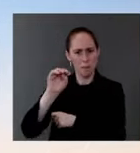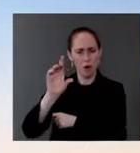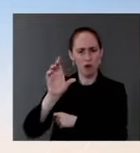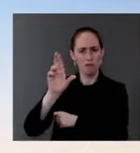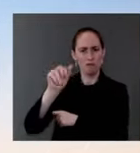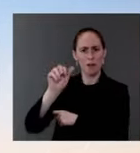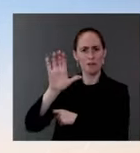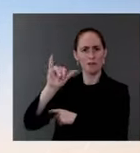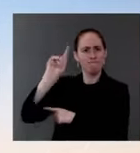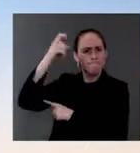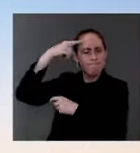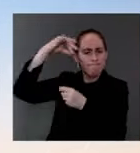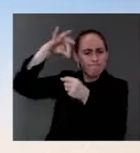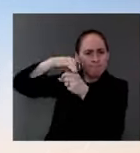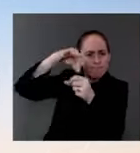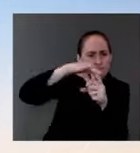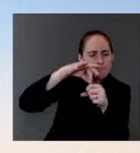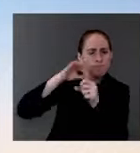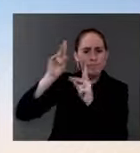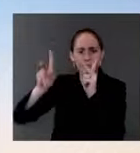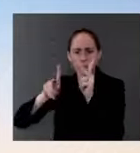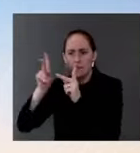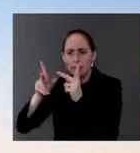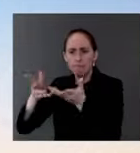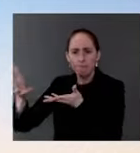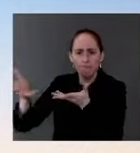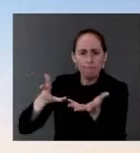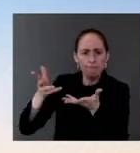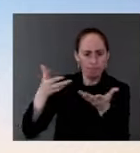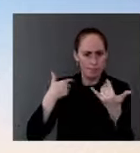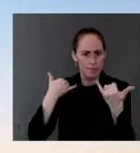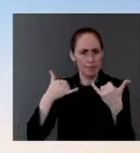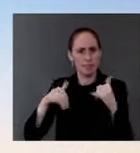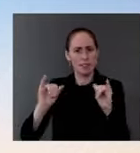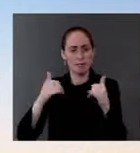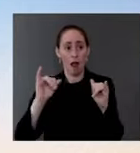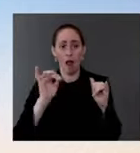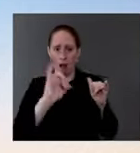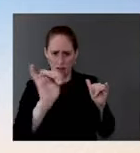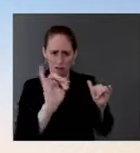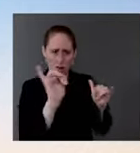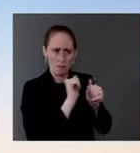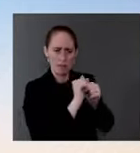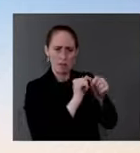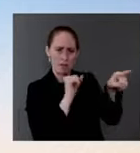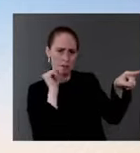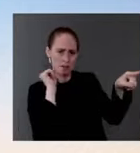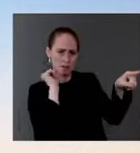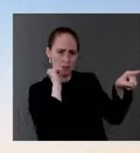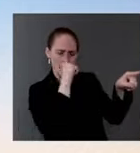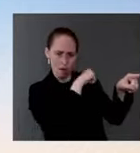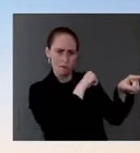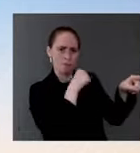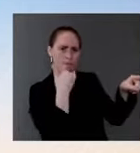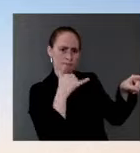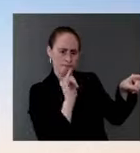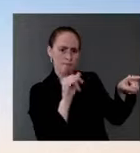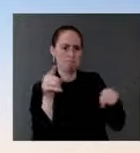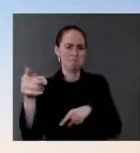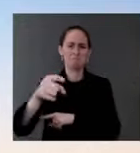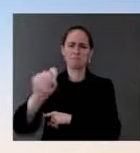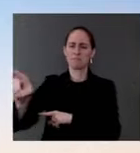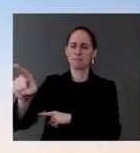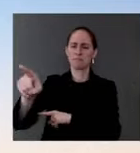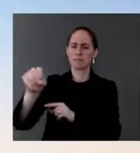with Taiwan. We refer you to the State Department for anything further, but I would note that they put out an extensive statement on that. Go ahead. On the question